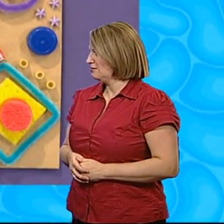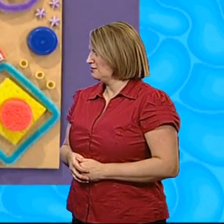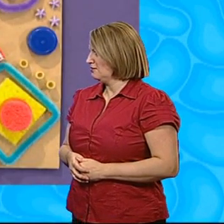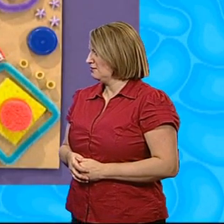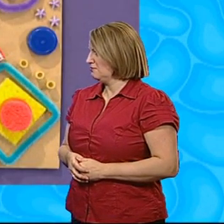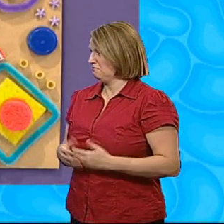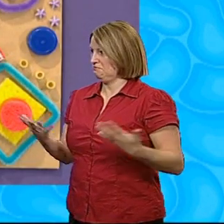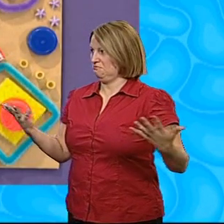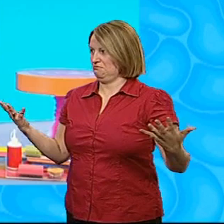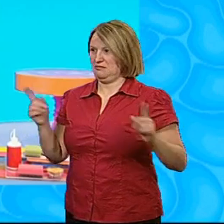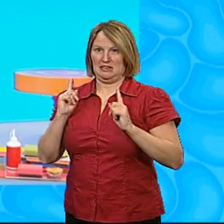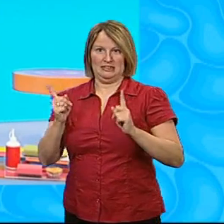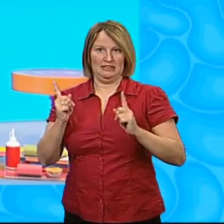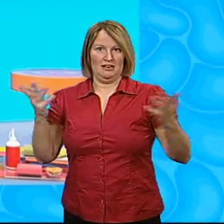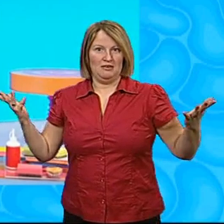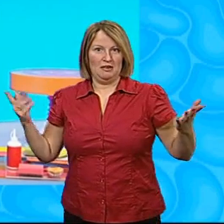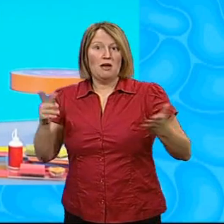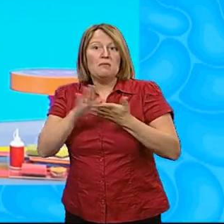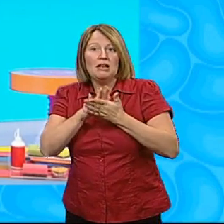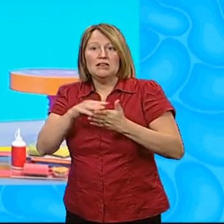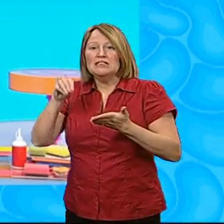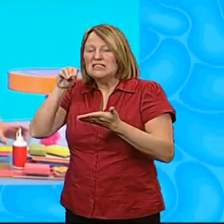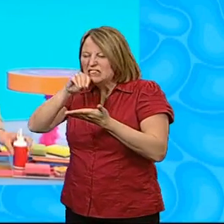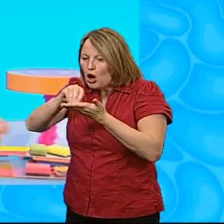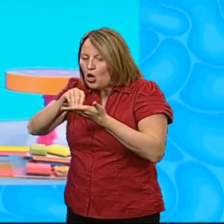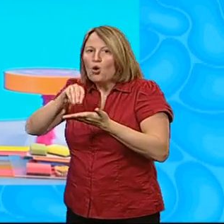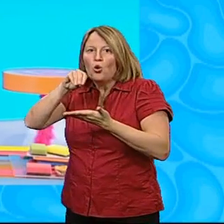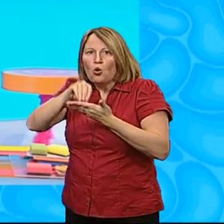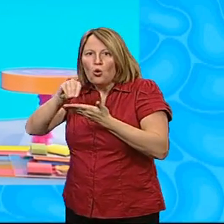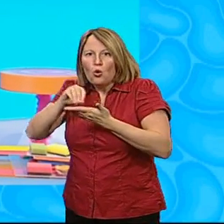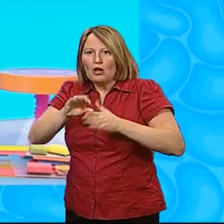And when you're happy with your picture, stick it all down with glue and leave it to dry.